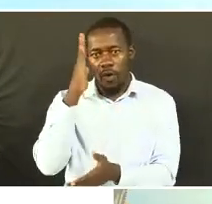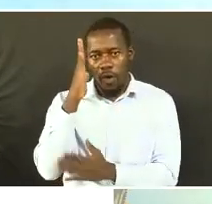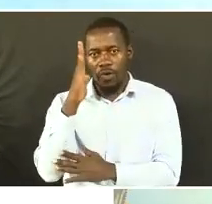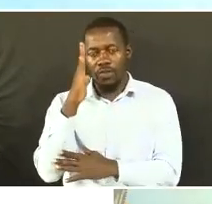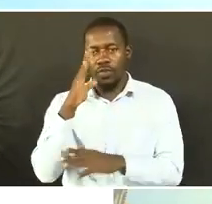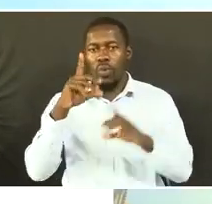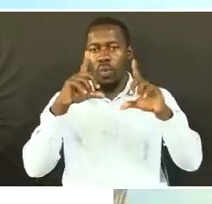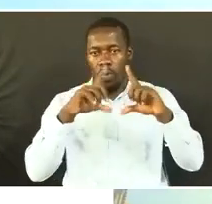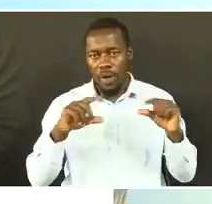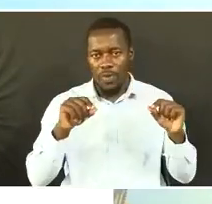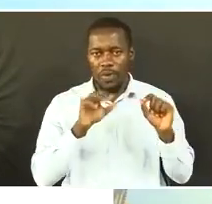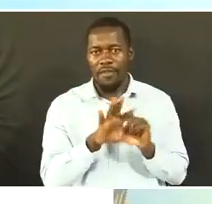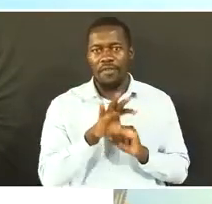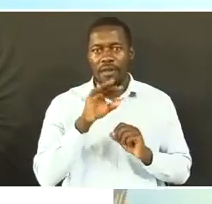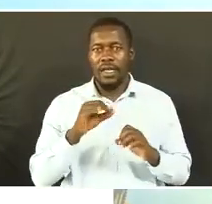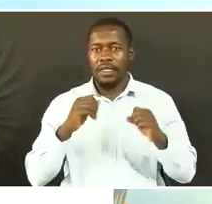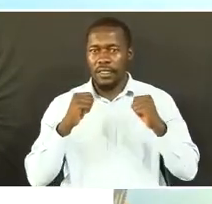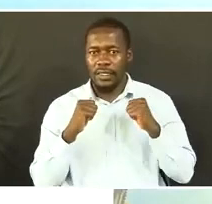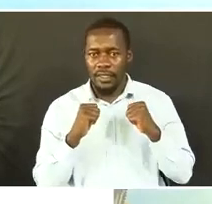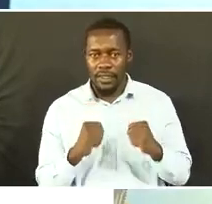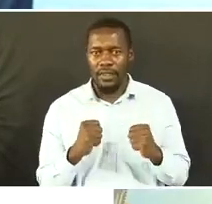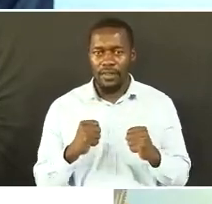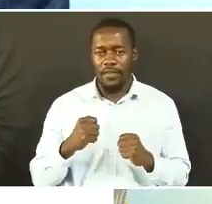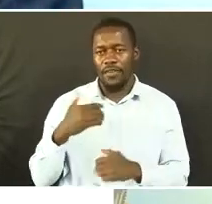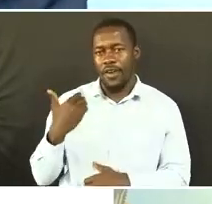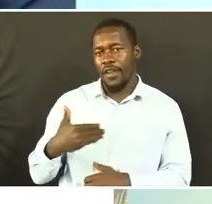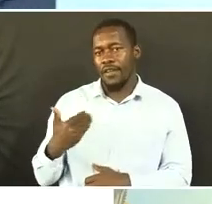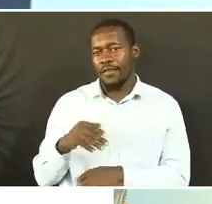and courage for every day.